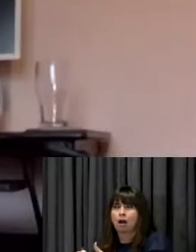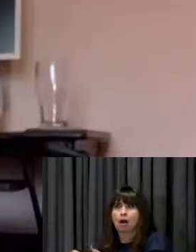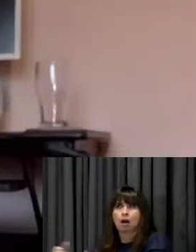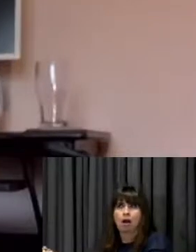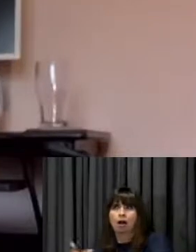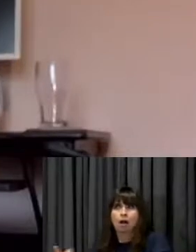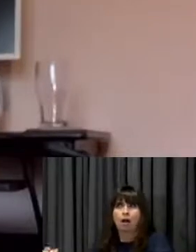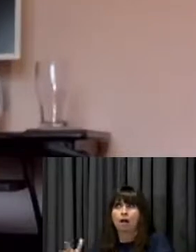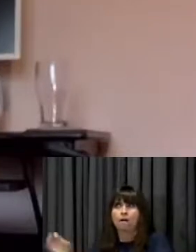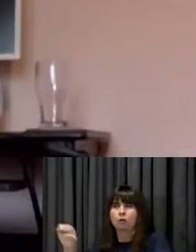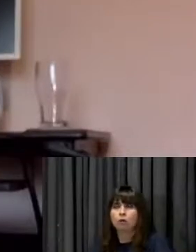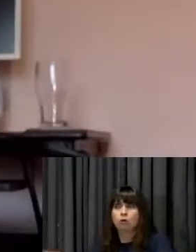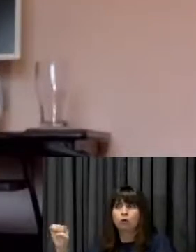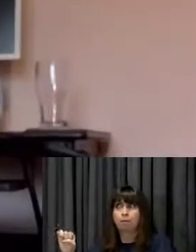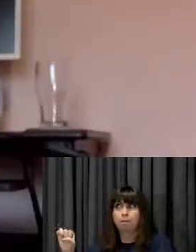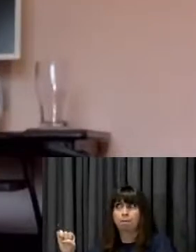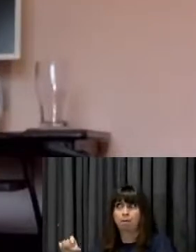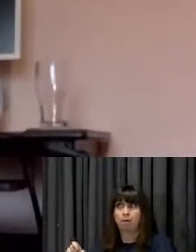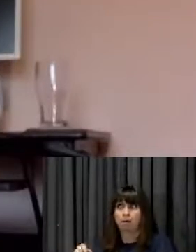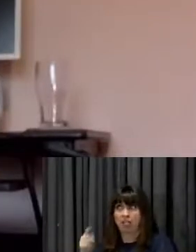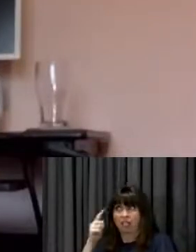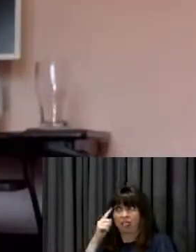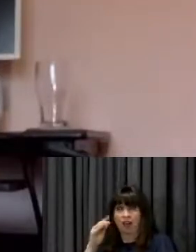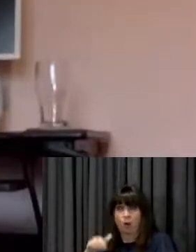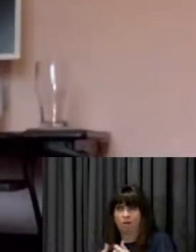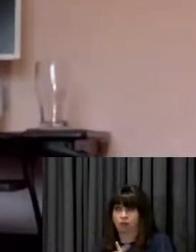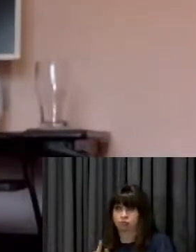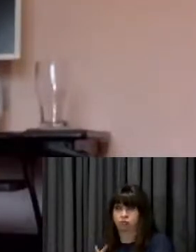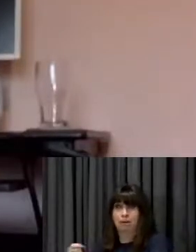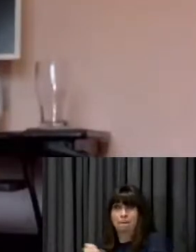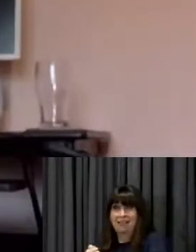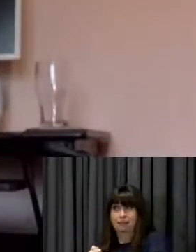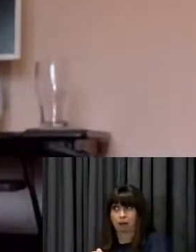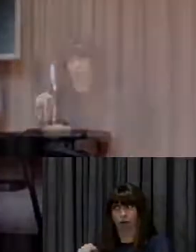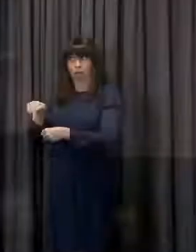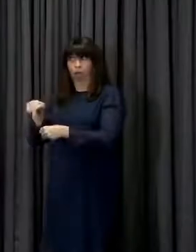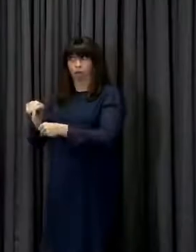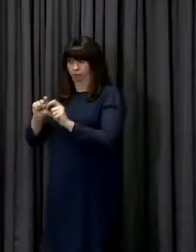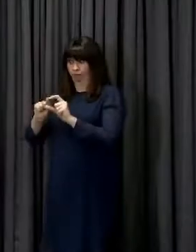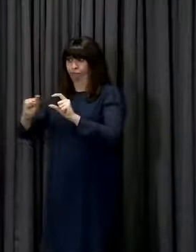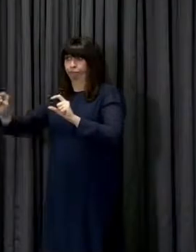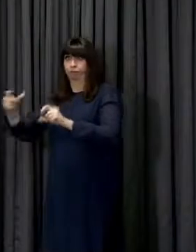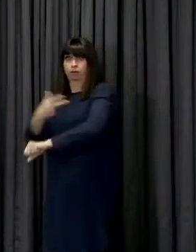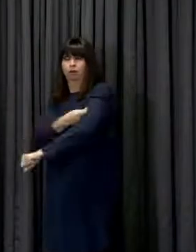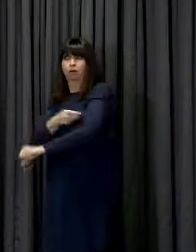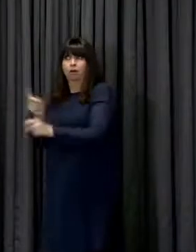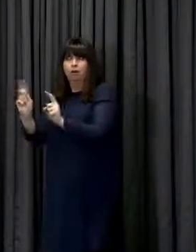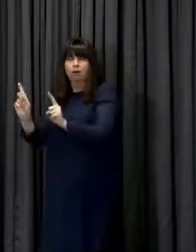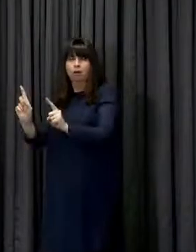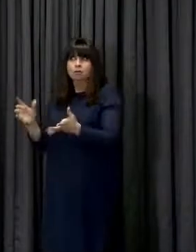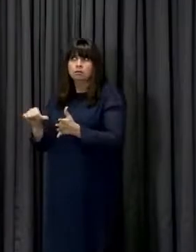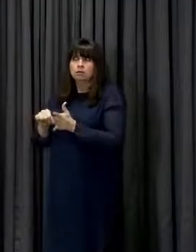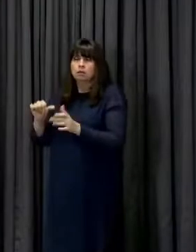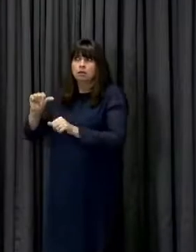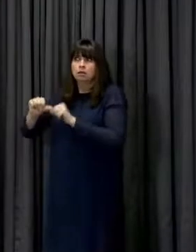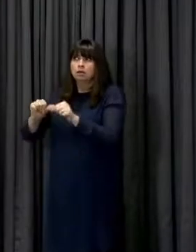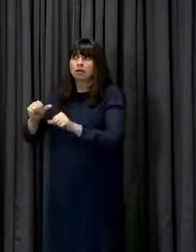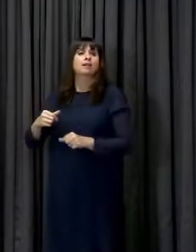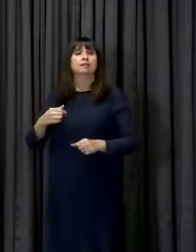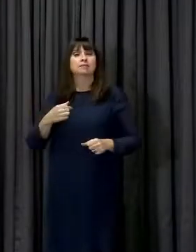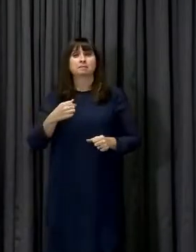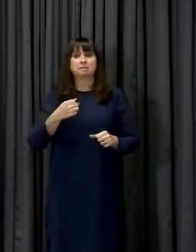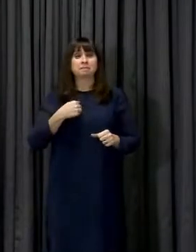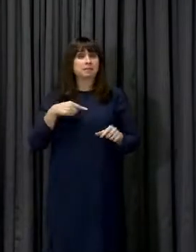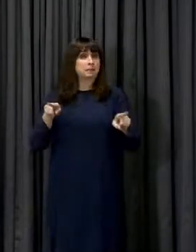what steps are being taken to try to ensure the smooth running of them? Well, my concerns about medicine supply are the ones that I'd